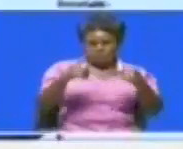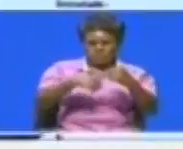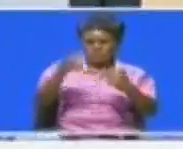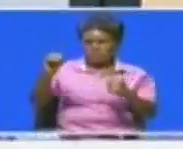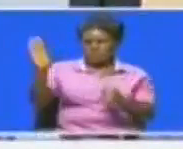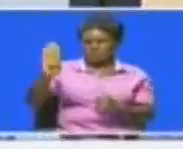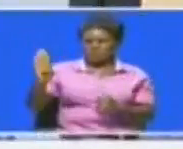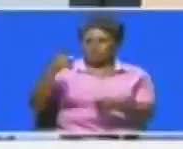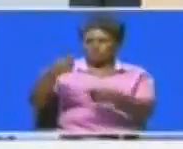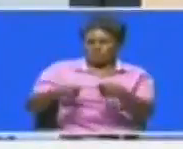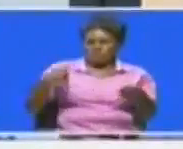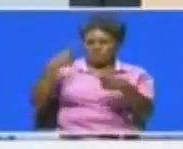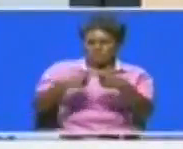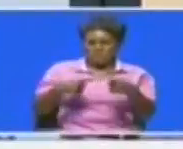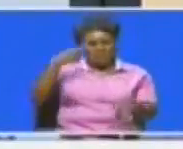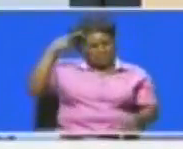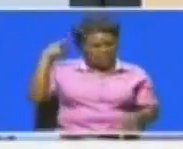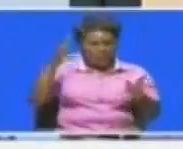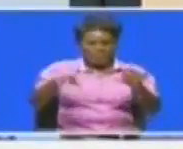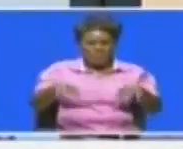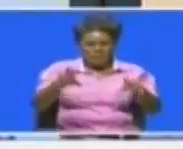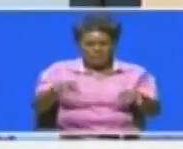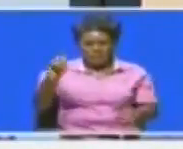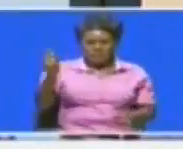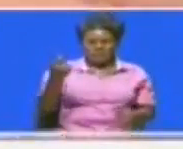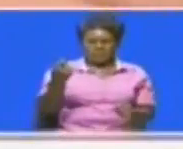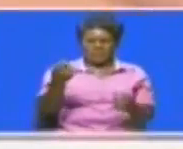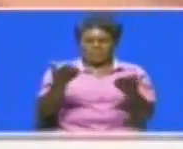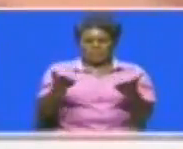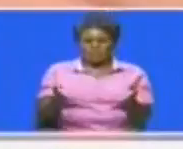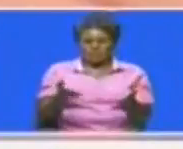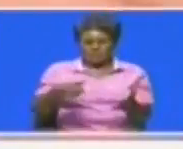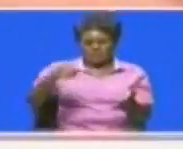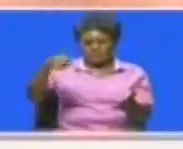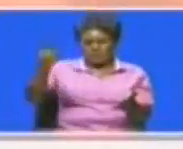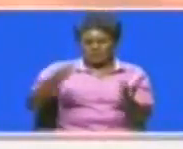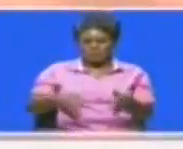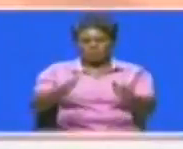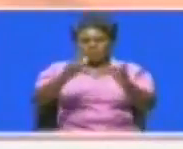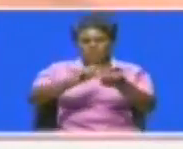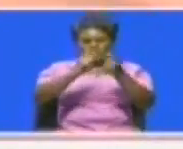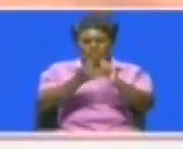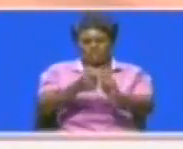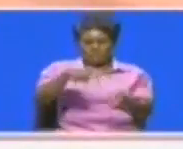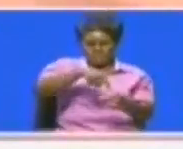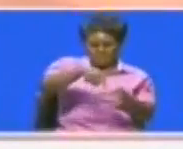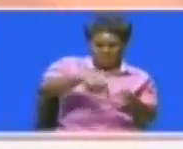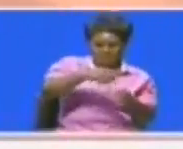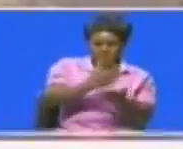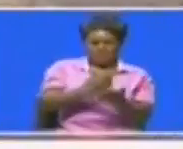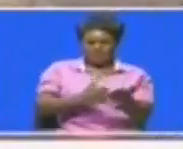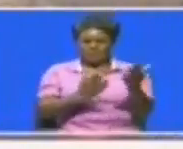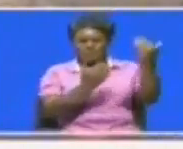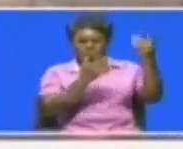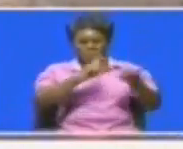each year to illicit financial trade outflows, Kenya seems to be on the right track, and some of the reforms in the mining sector are expected